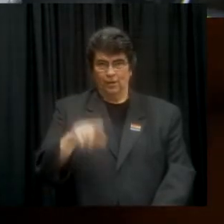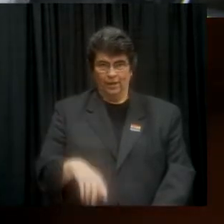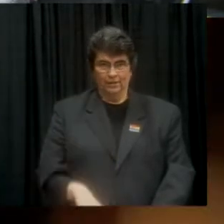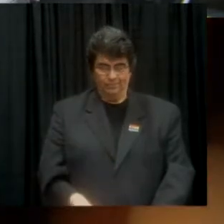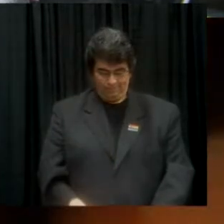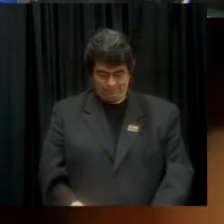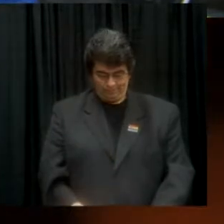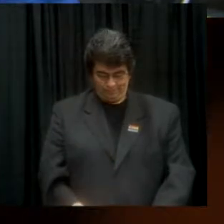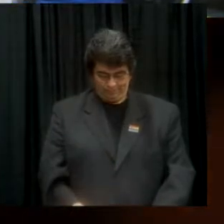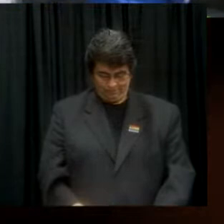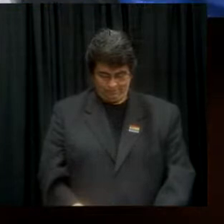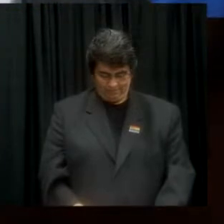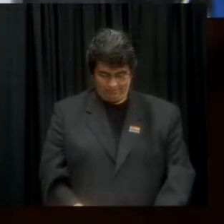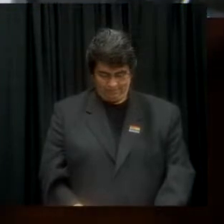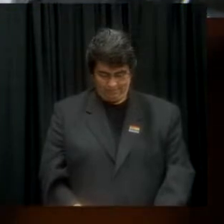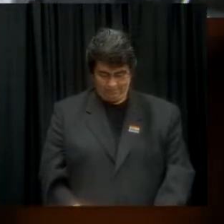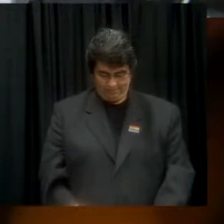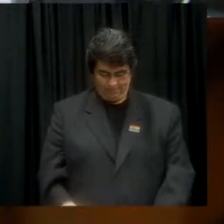Yeah, I got it.